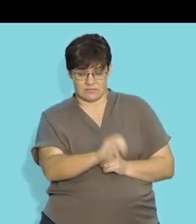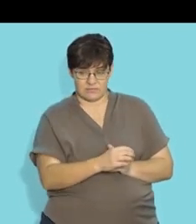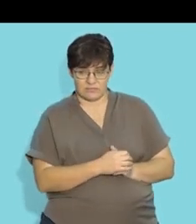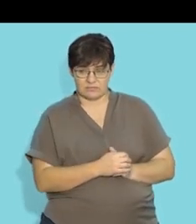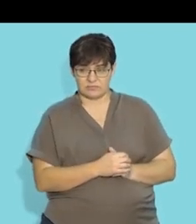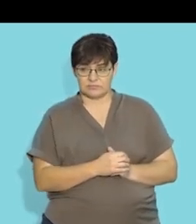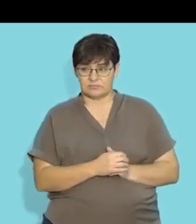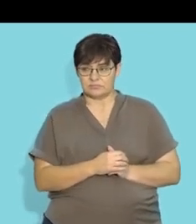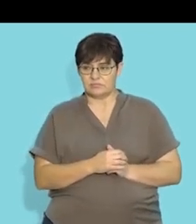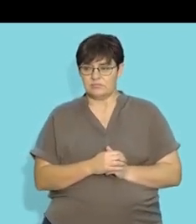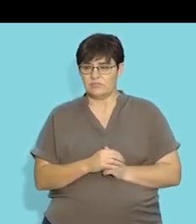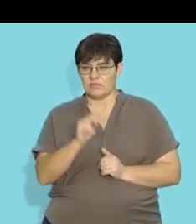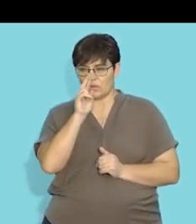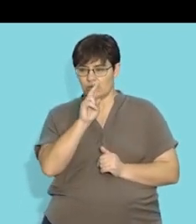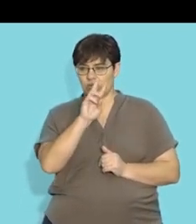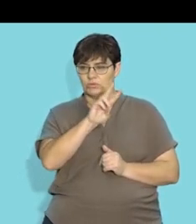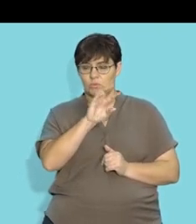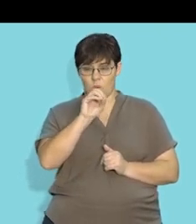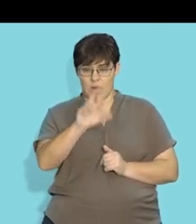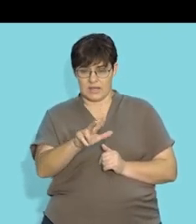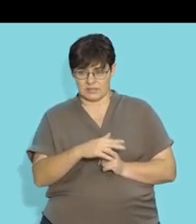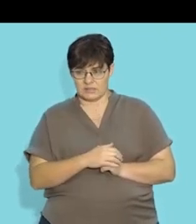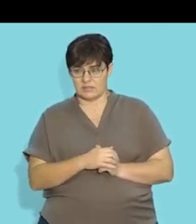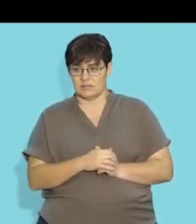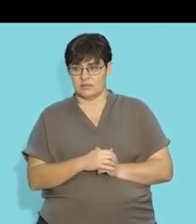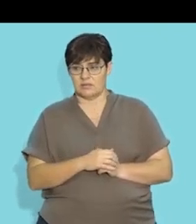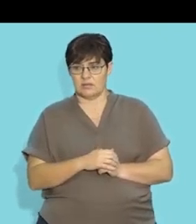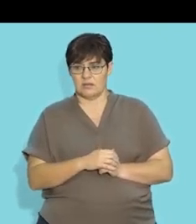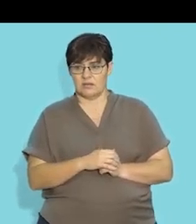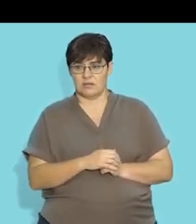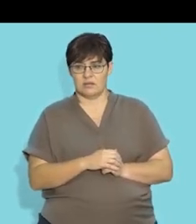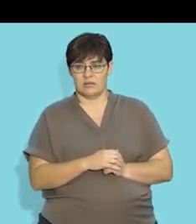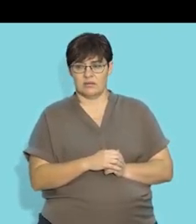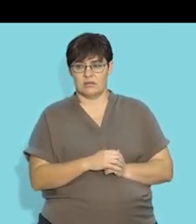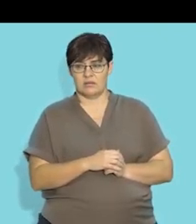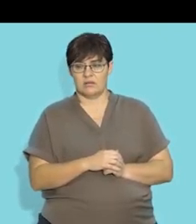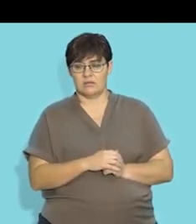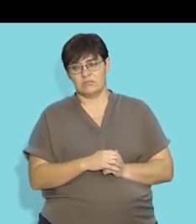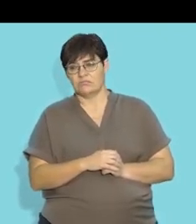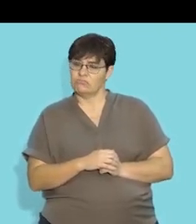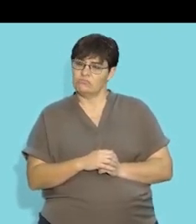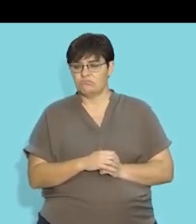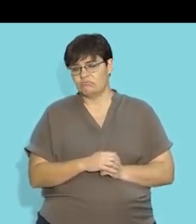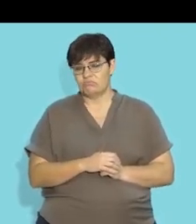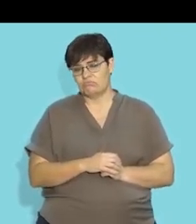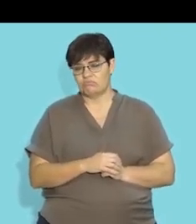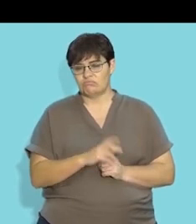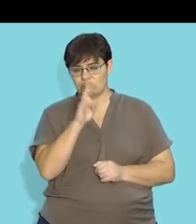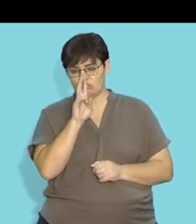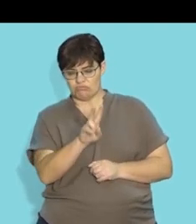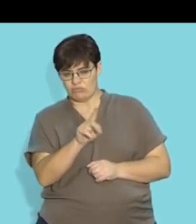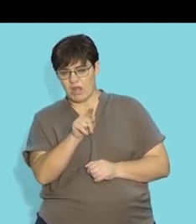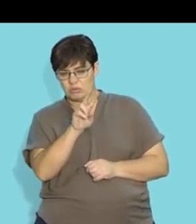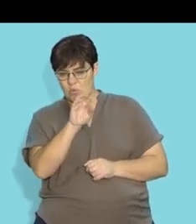predict. But also looking at 2008, okay, we're kind of